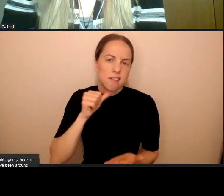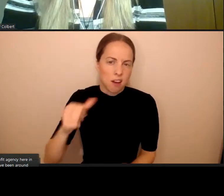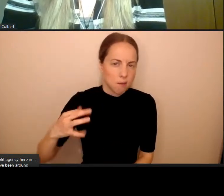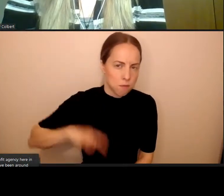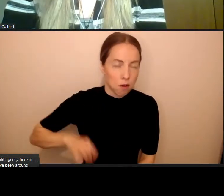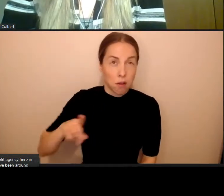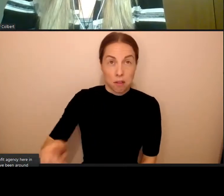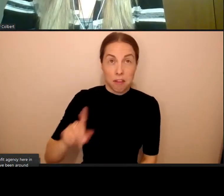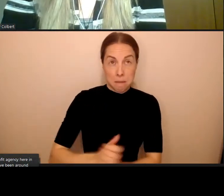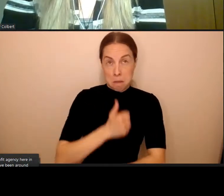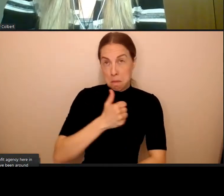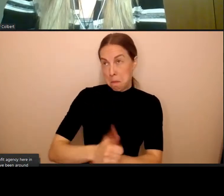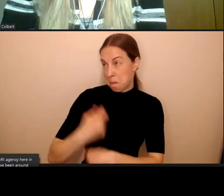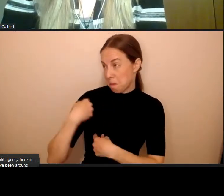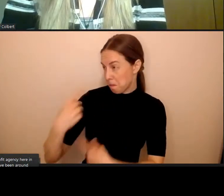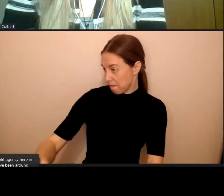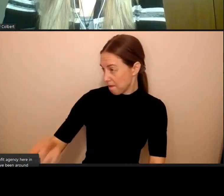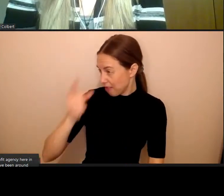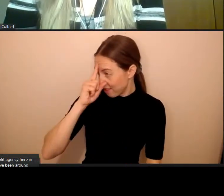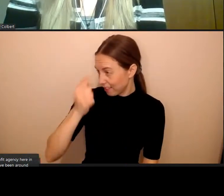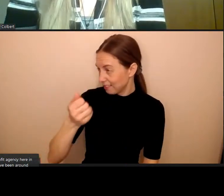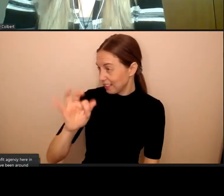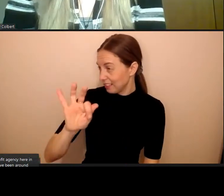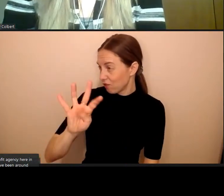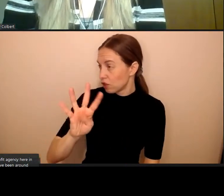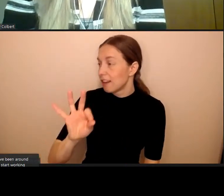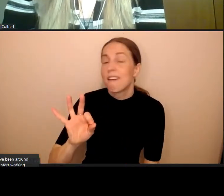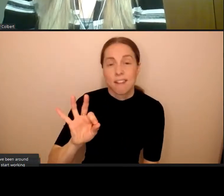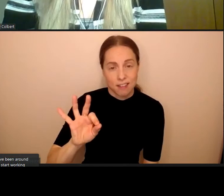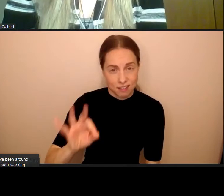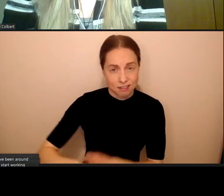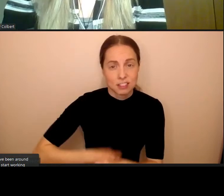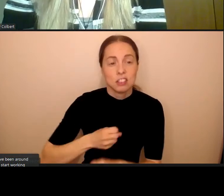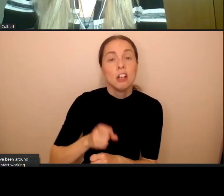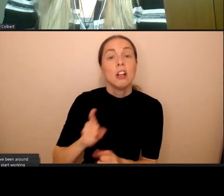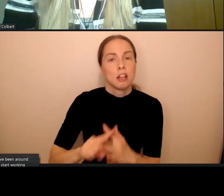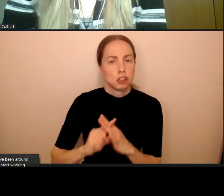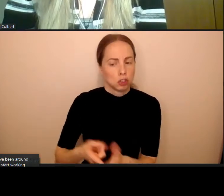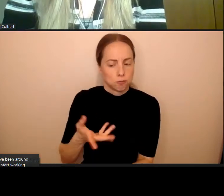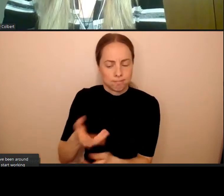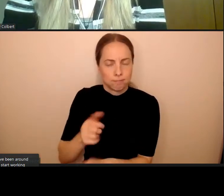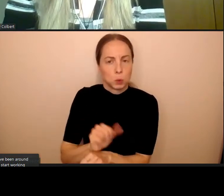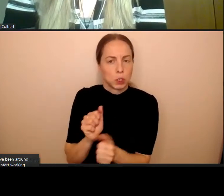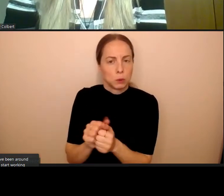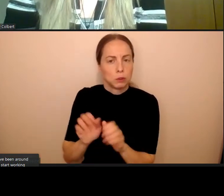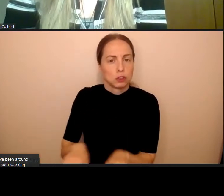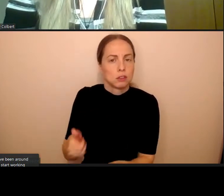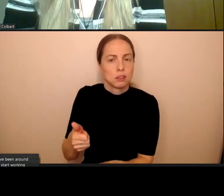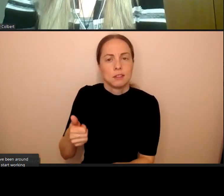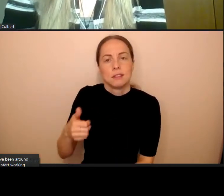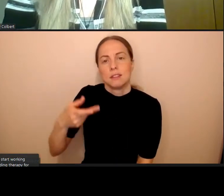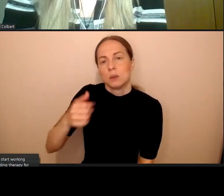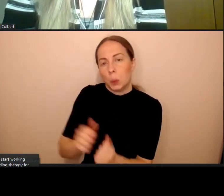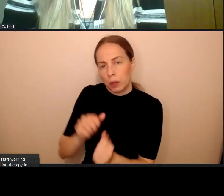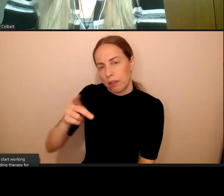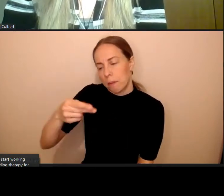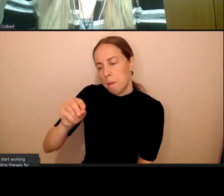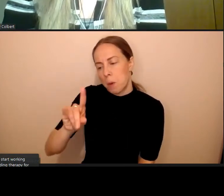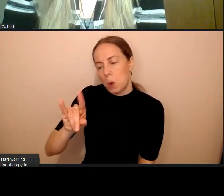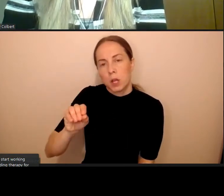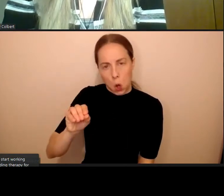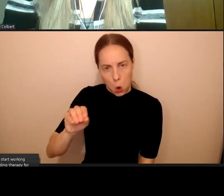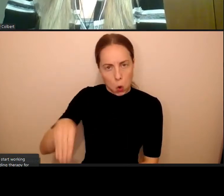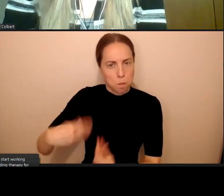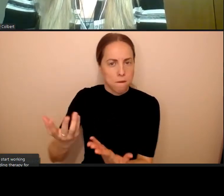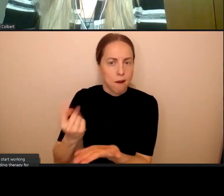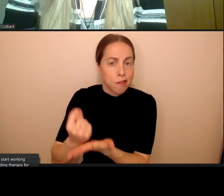like 1949. They got their start working with children with polio, providing therapy for them, and from there it just